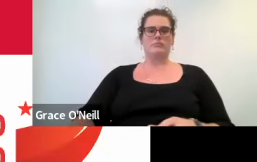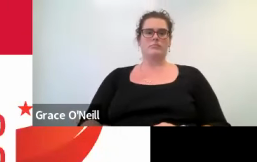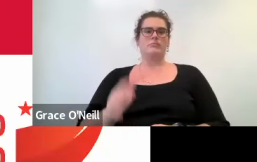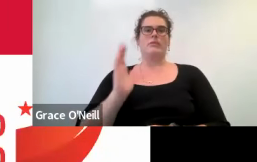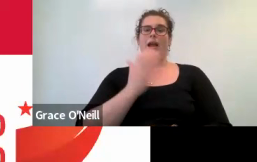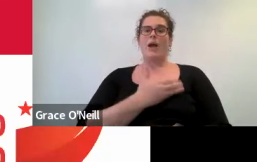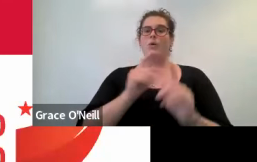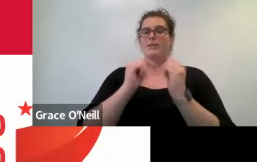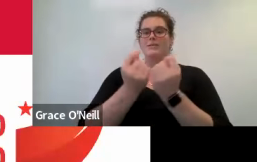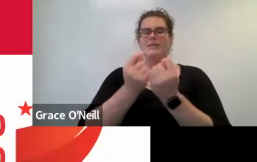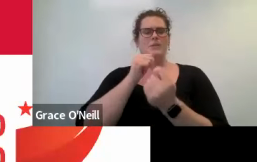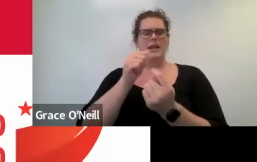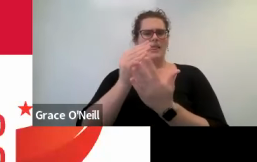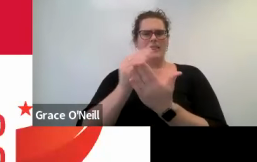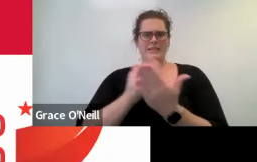from this question.